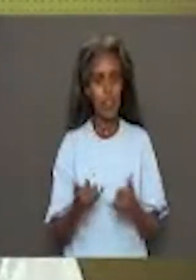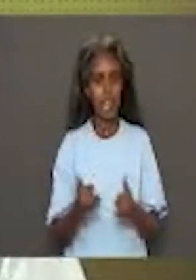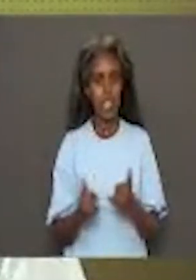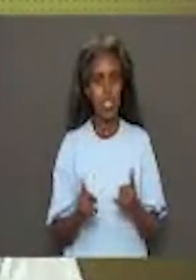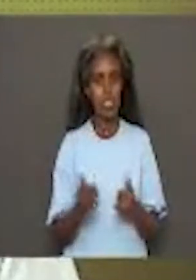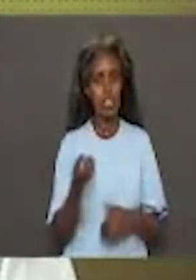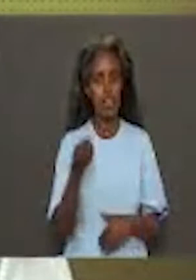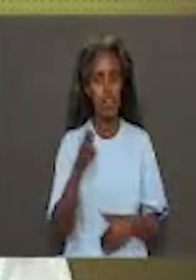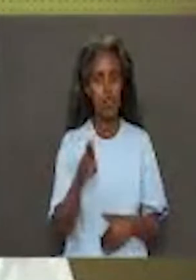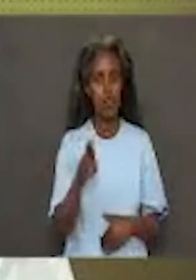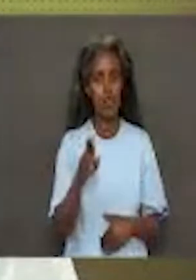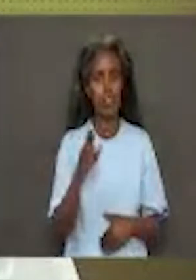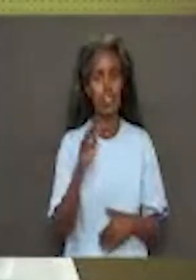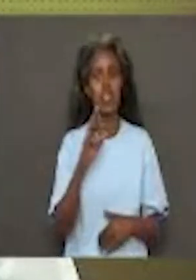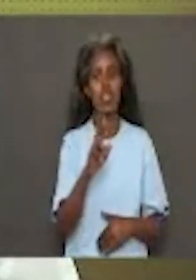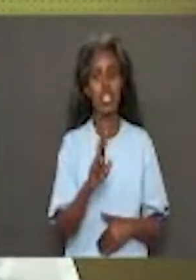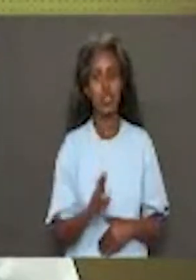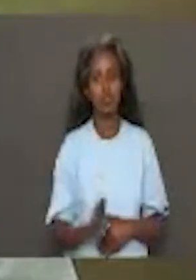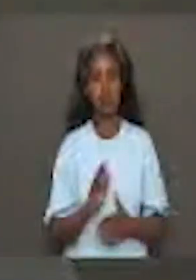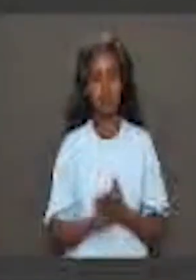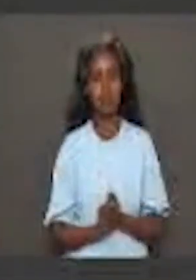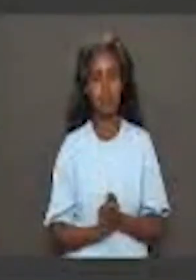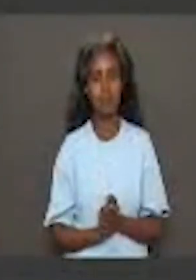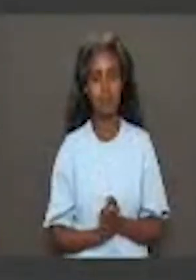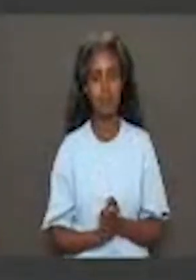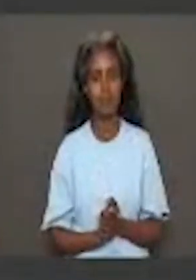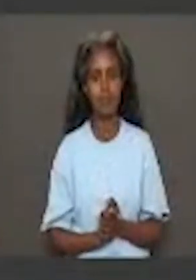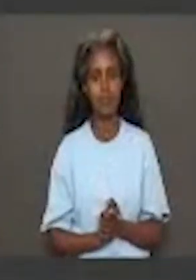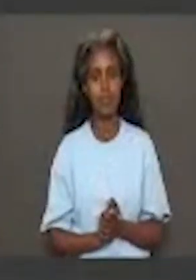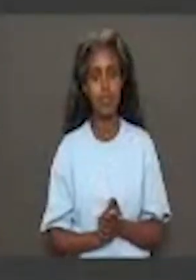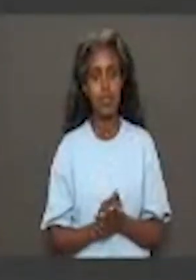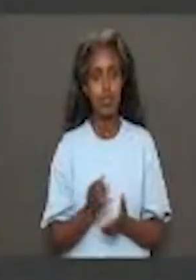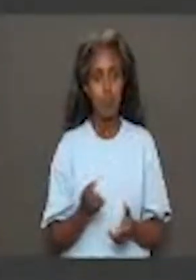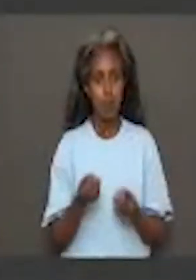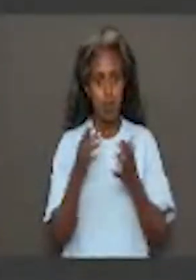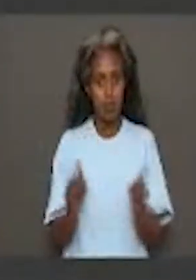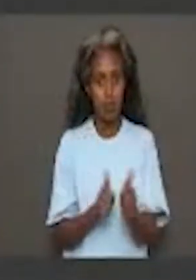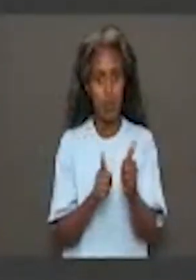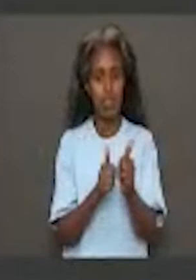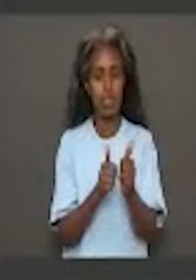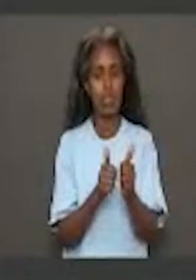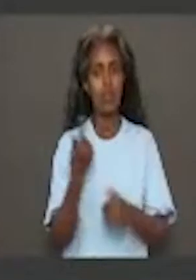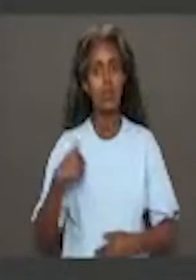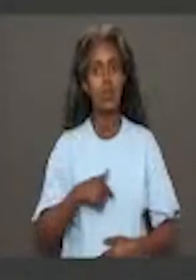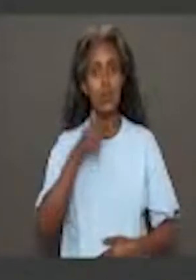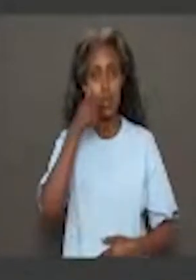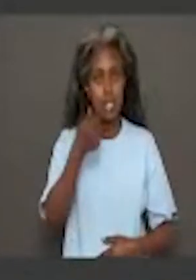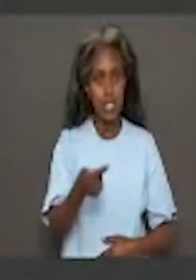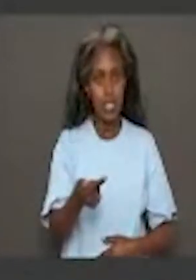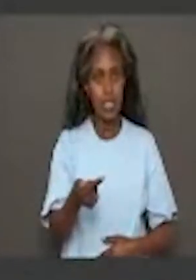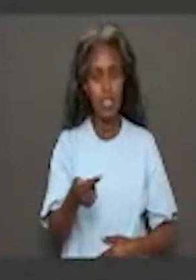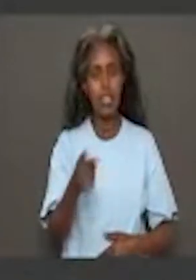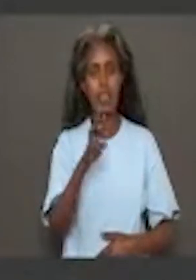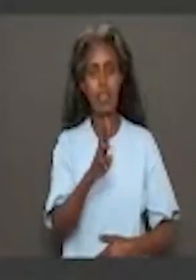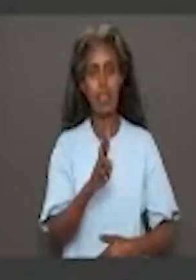fractions or ratios. More formally, we say